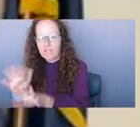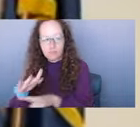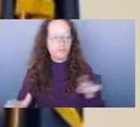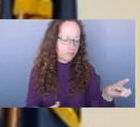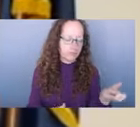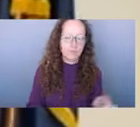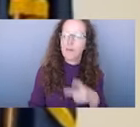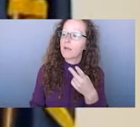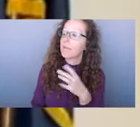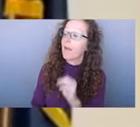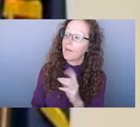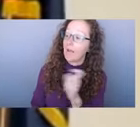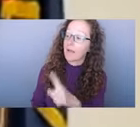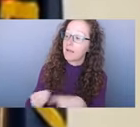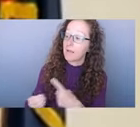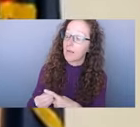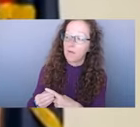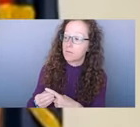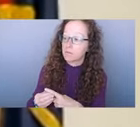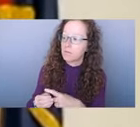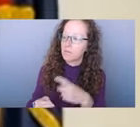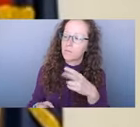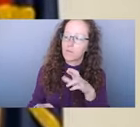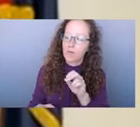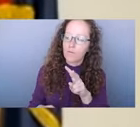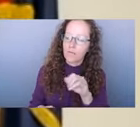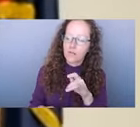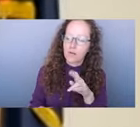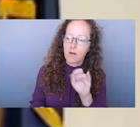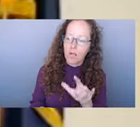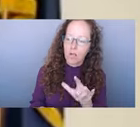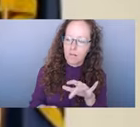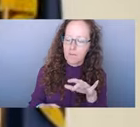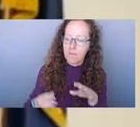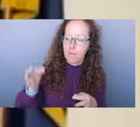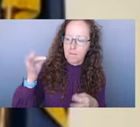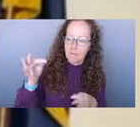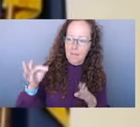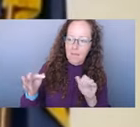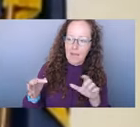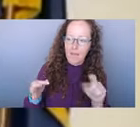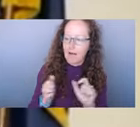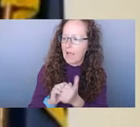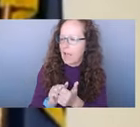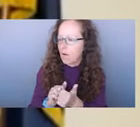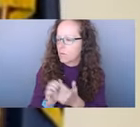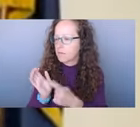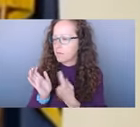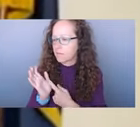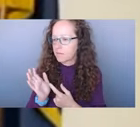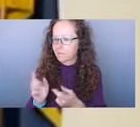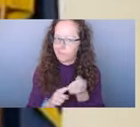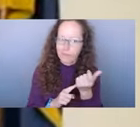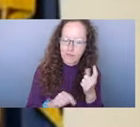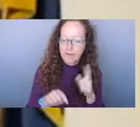counted, or vice versa? What would be a reason a provisional ballot wouldn't be counted? So state law